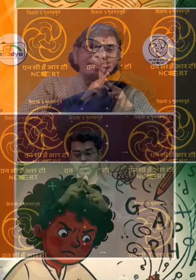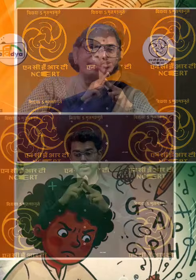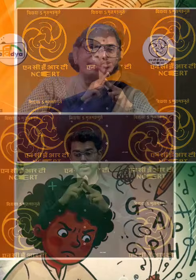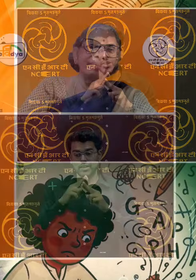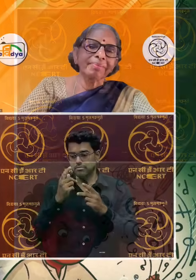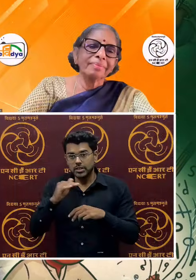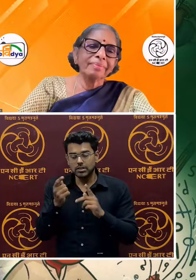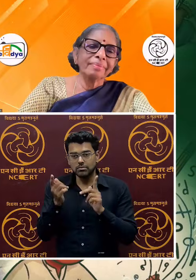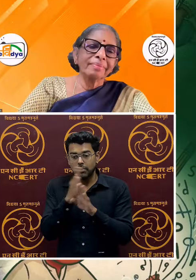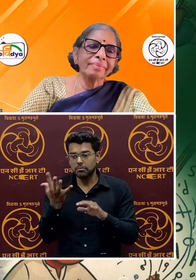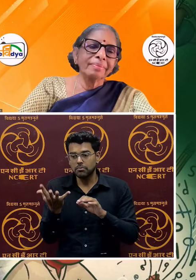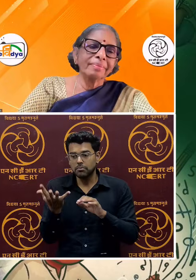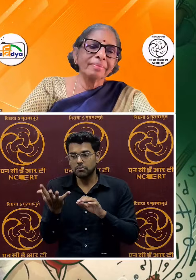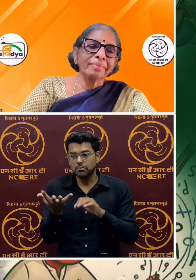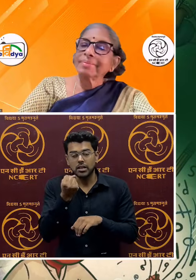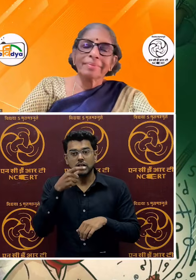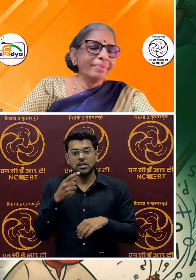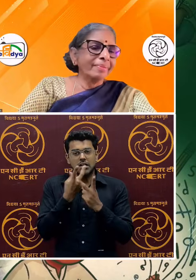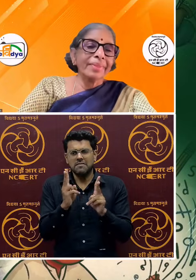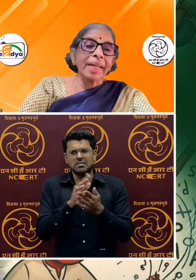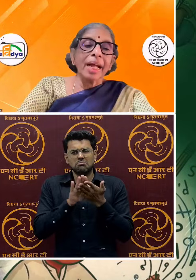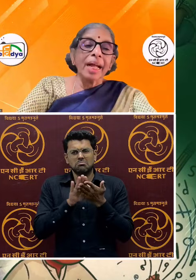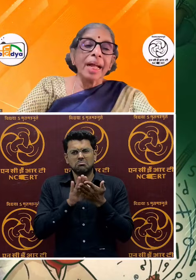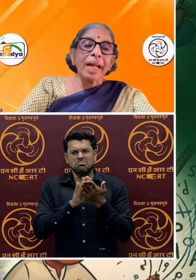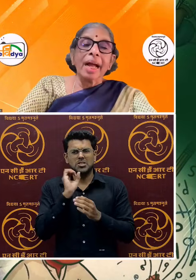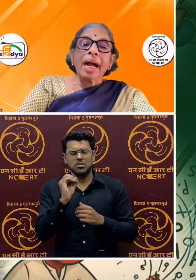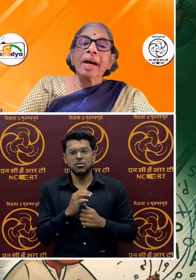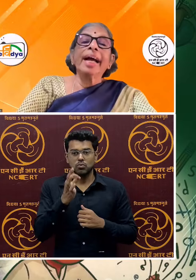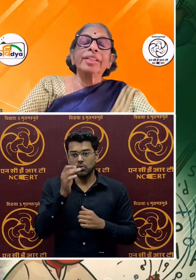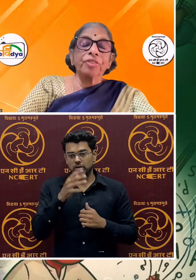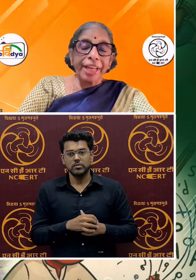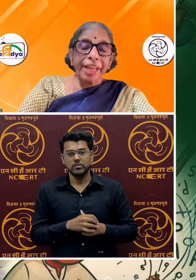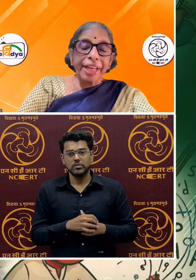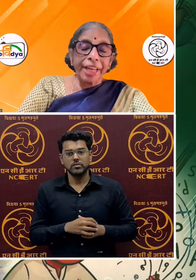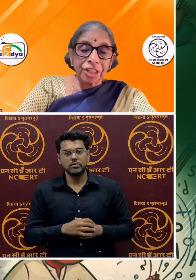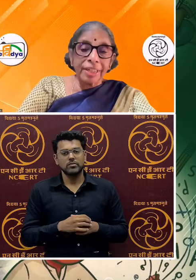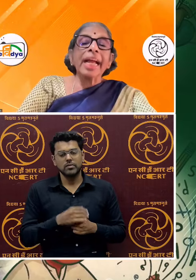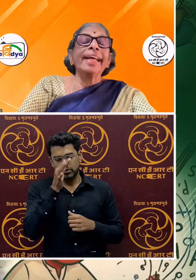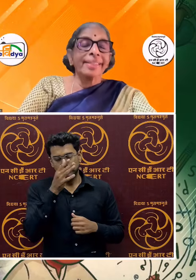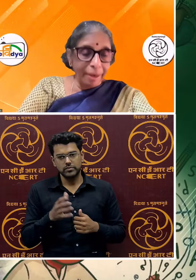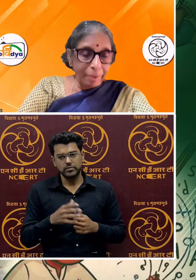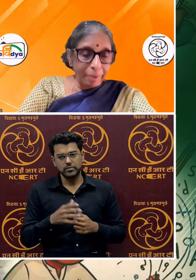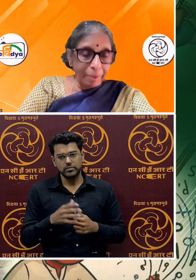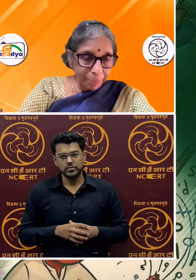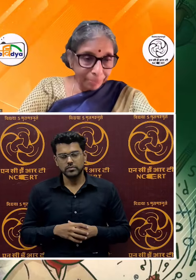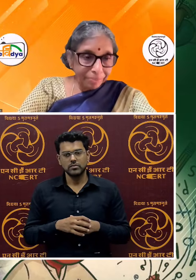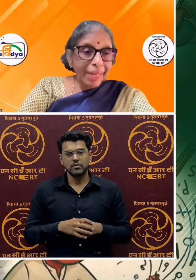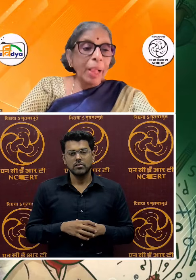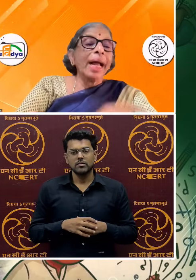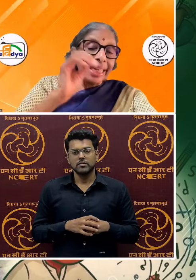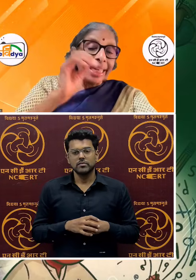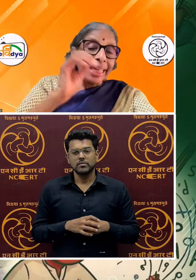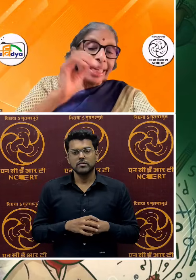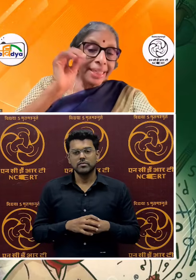identification doesn't make much of a difference. Myth or a fact? Myth. Early identification Doesn't does make help. much